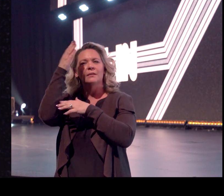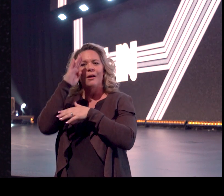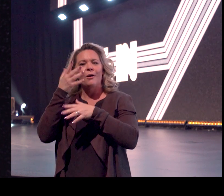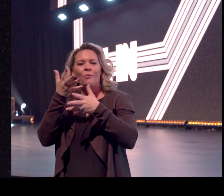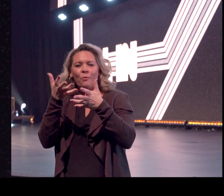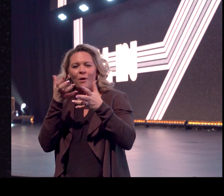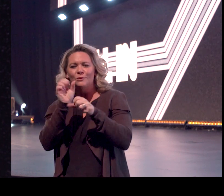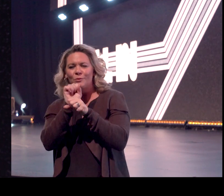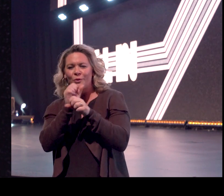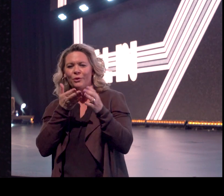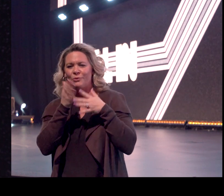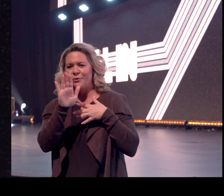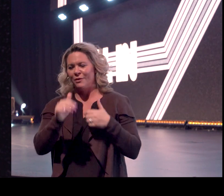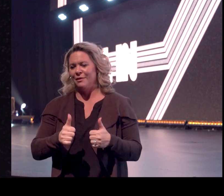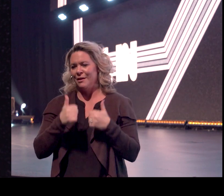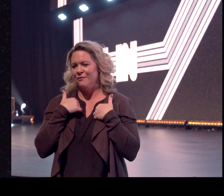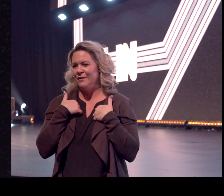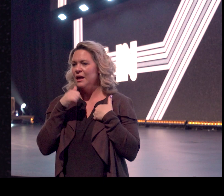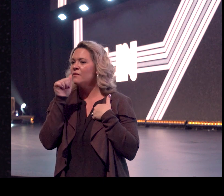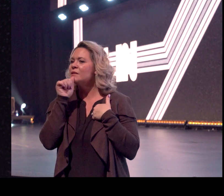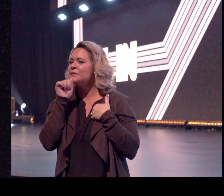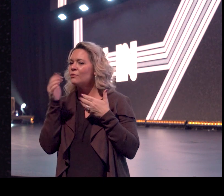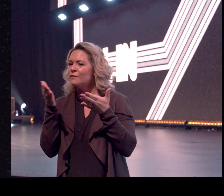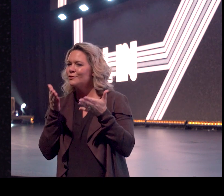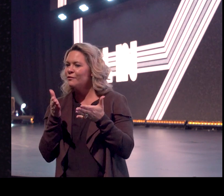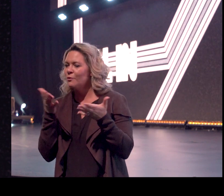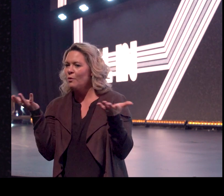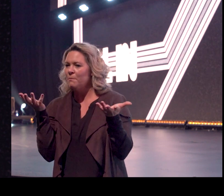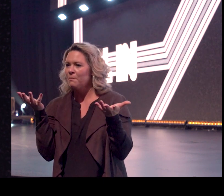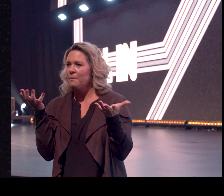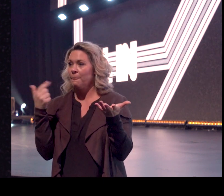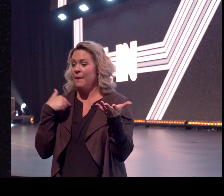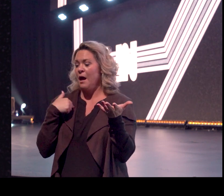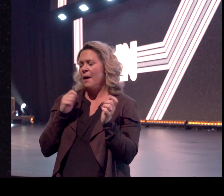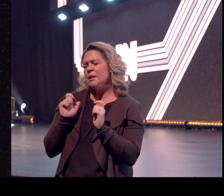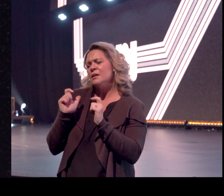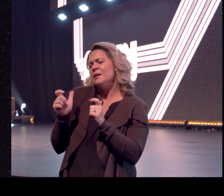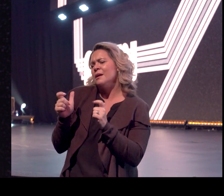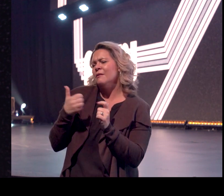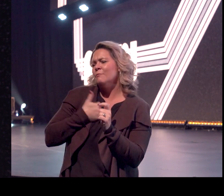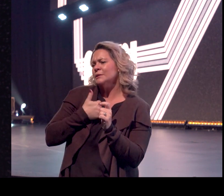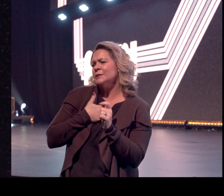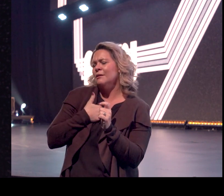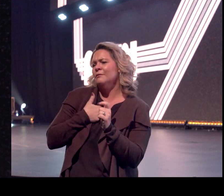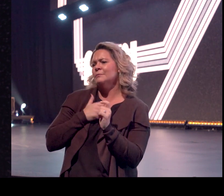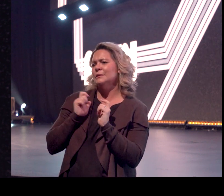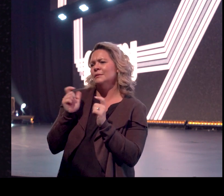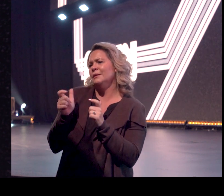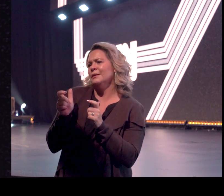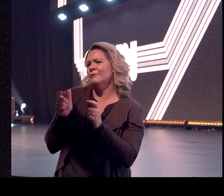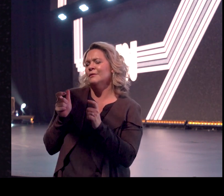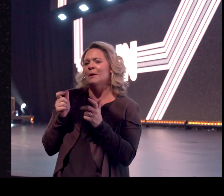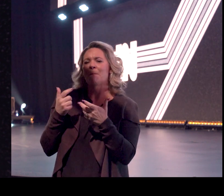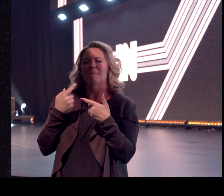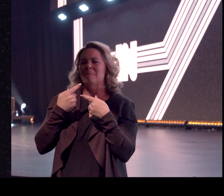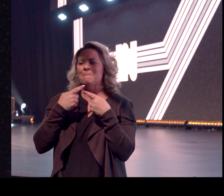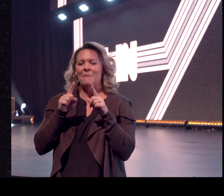wants to do through you. Because what you heard is the secret of serving is that when you serve, you think, well, I'm going to give of